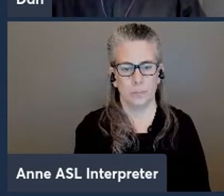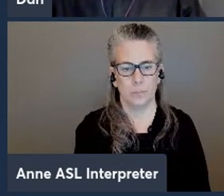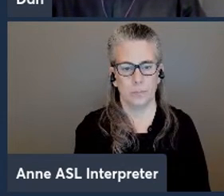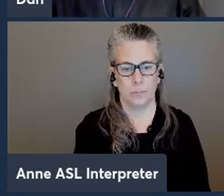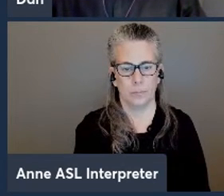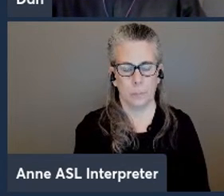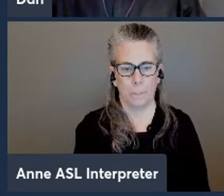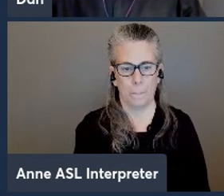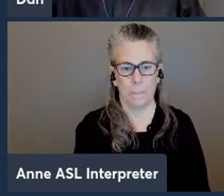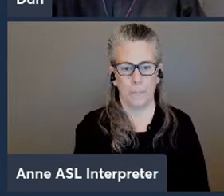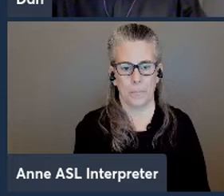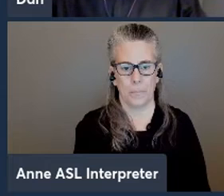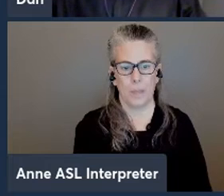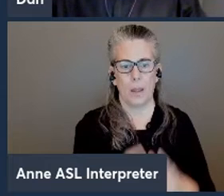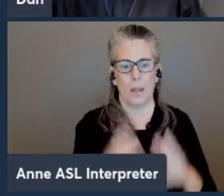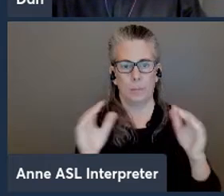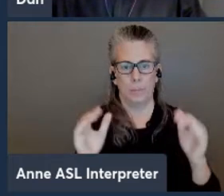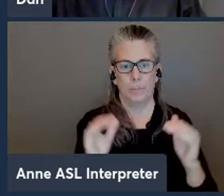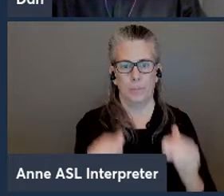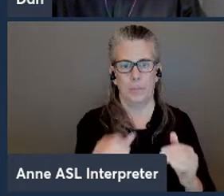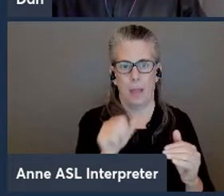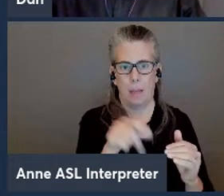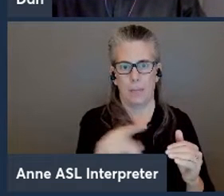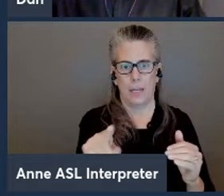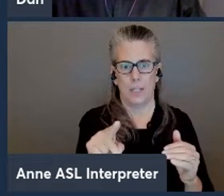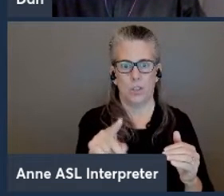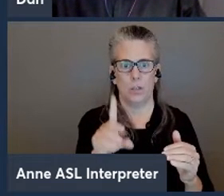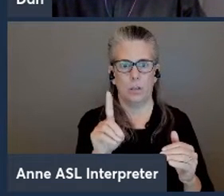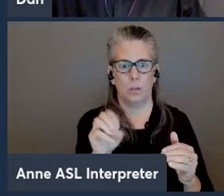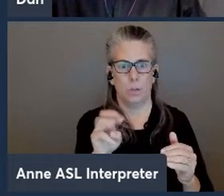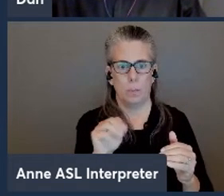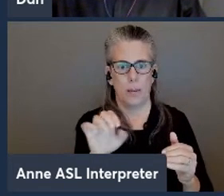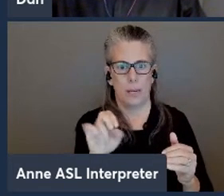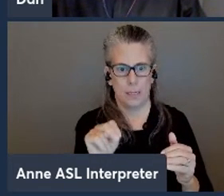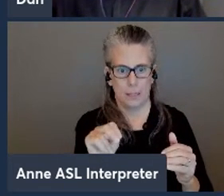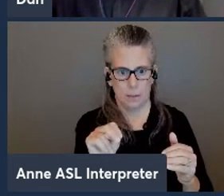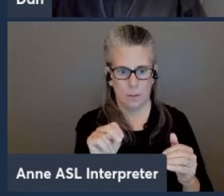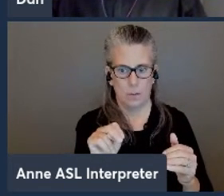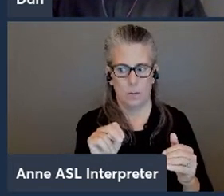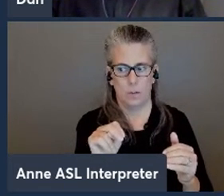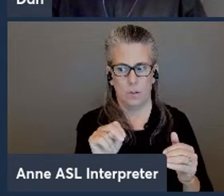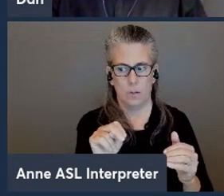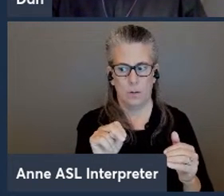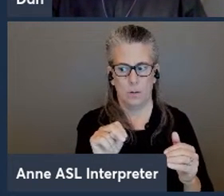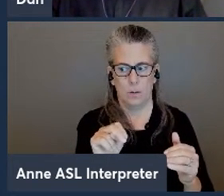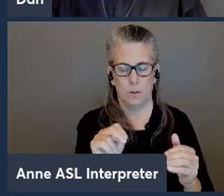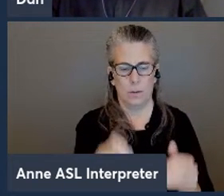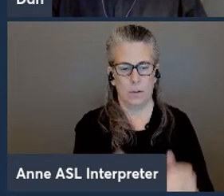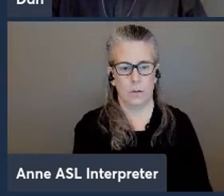and an application domain, which is your right here.